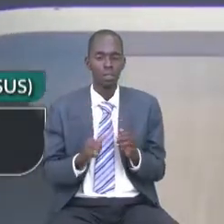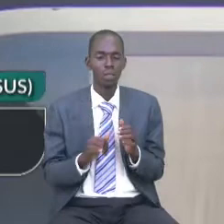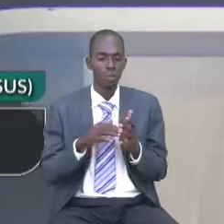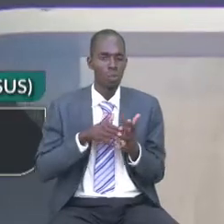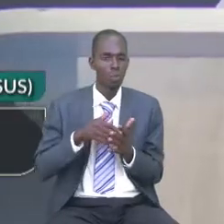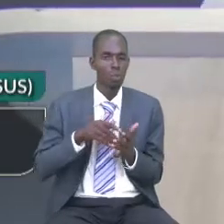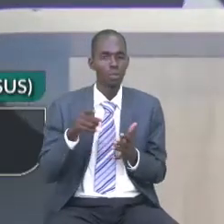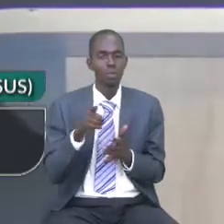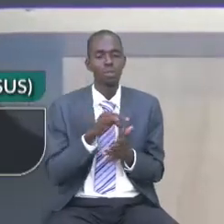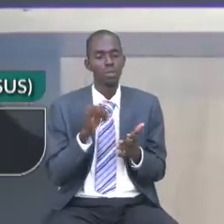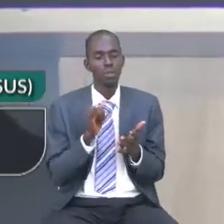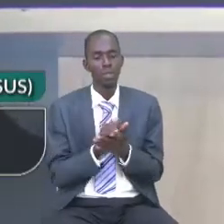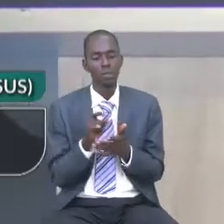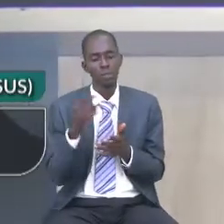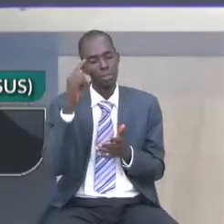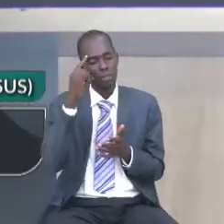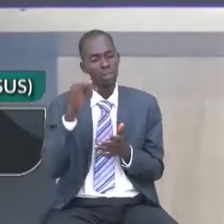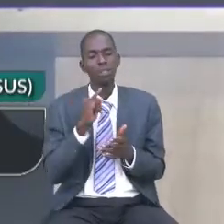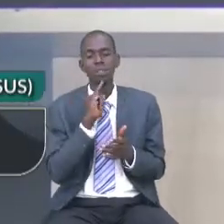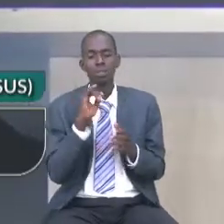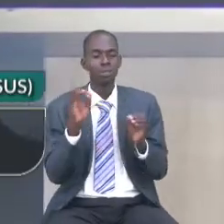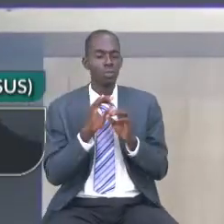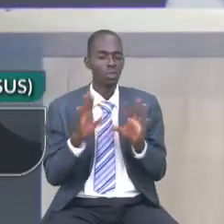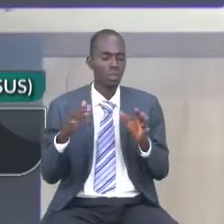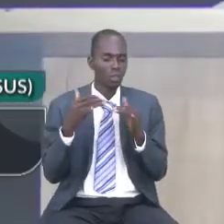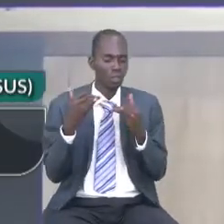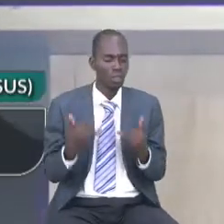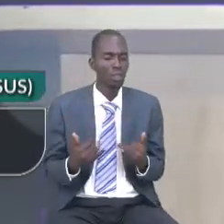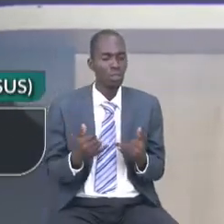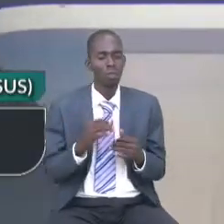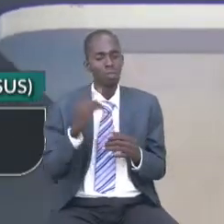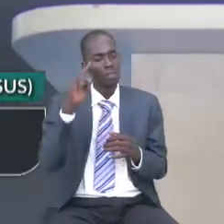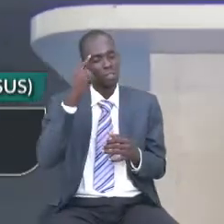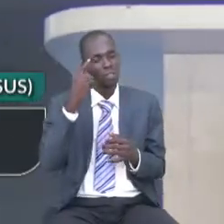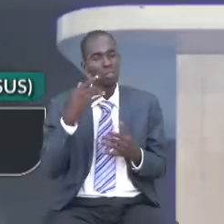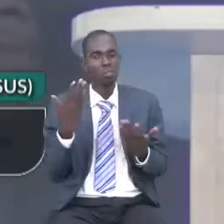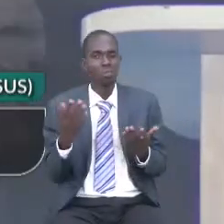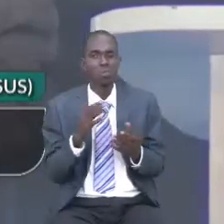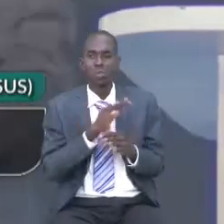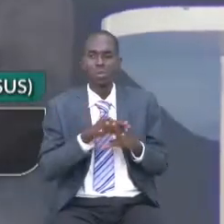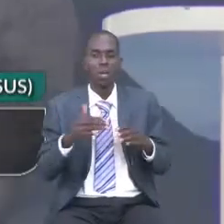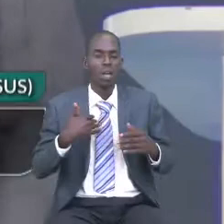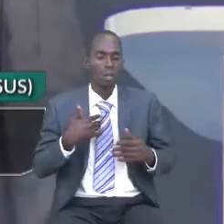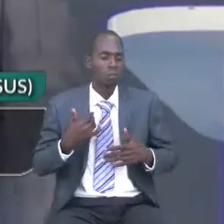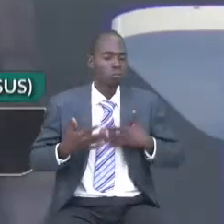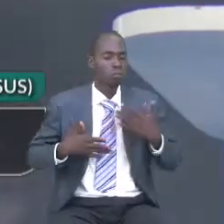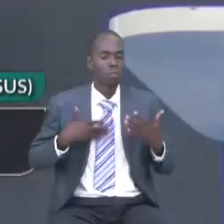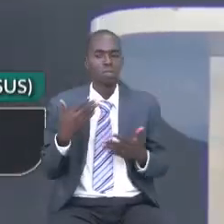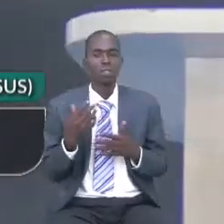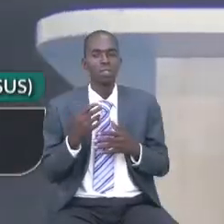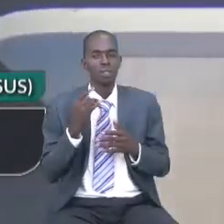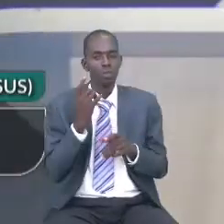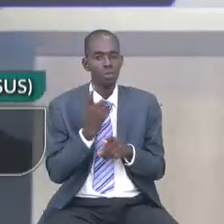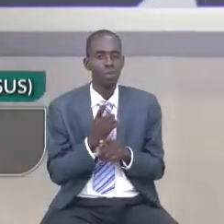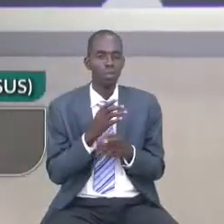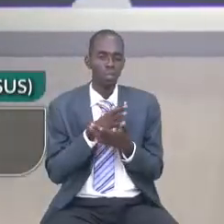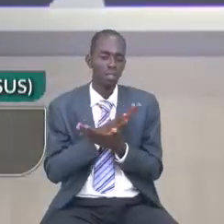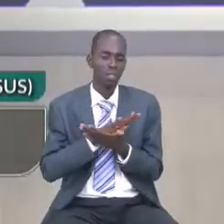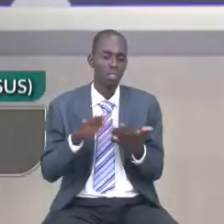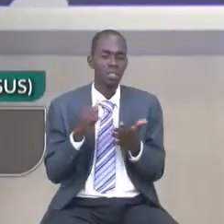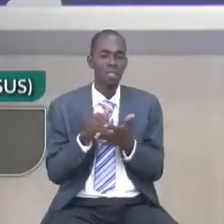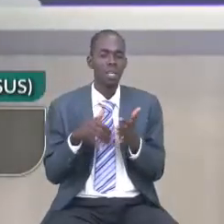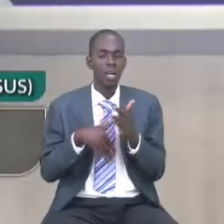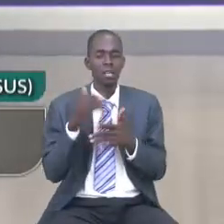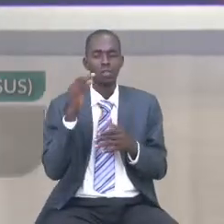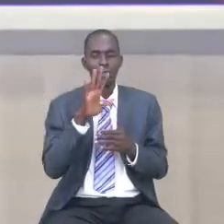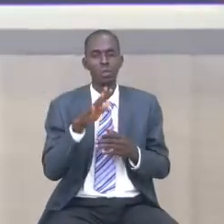have any nerve, you don't have any energy, you don't have any excitement, he clears that up of your life. And